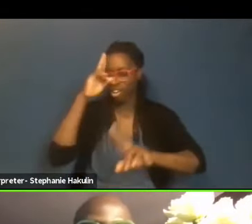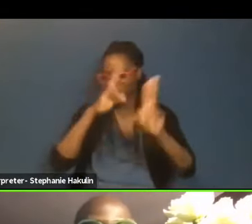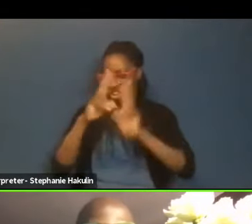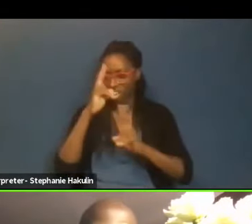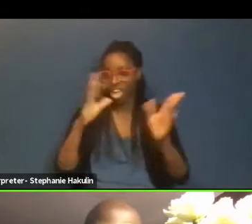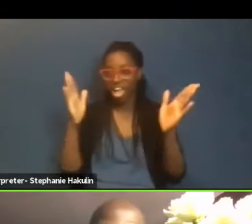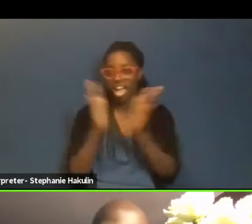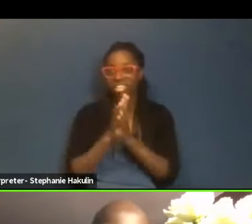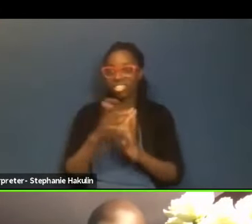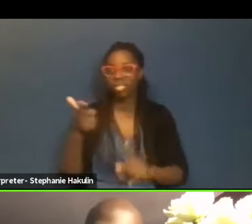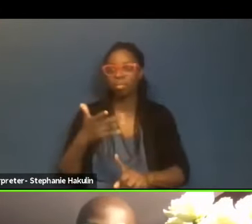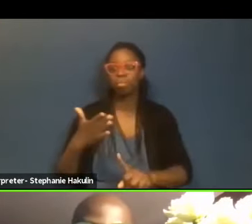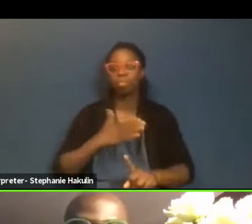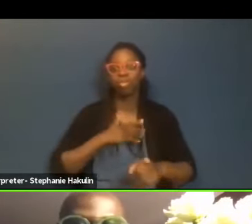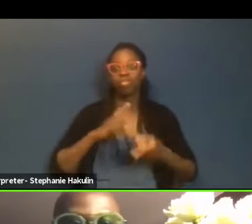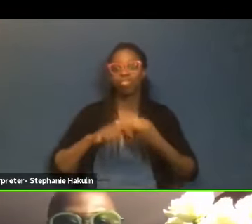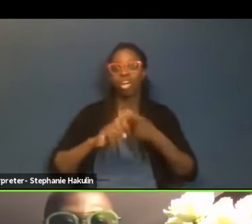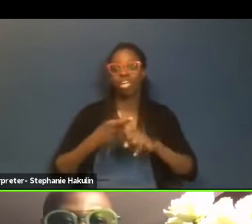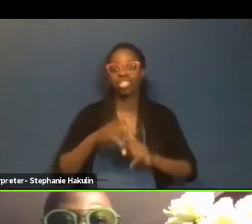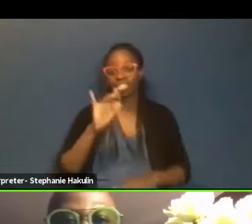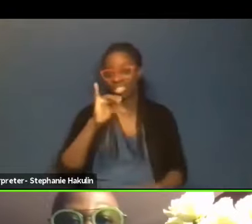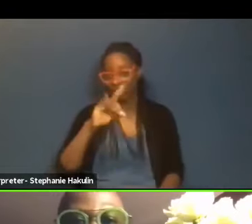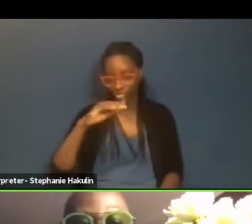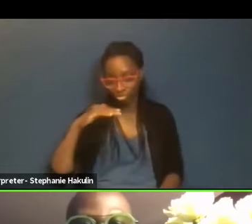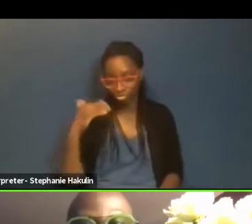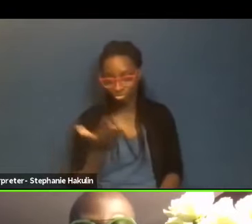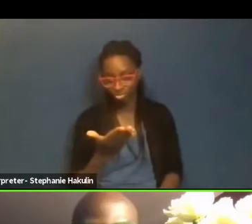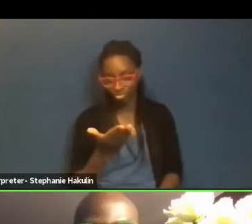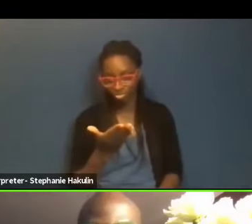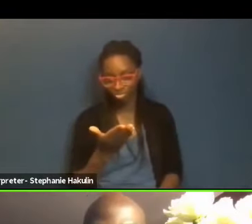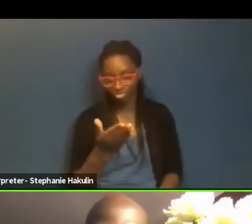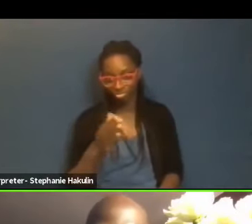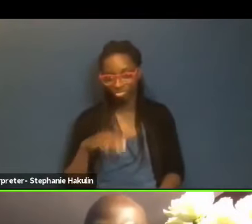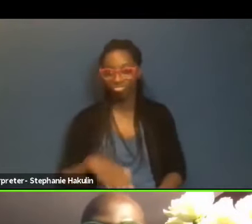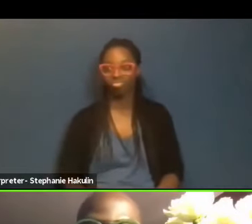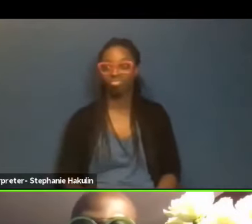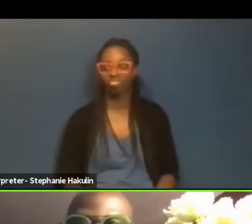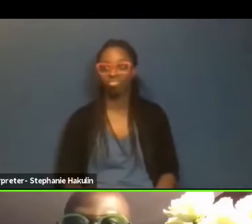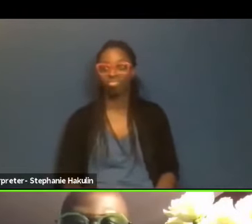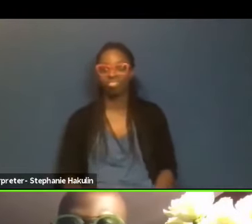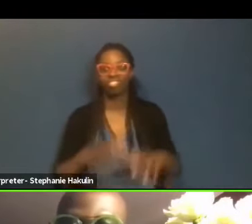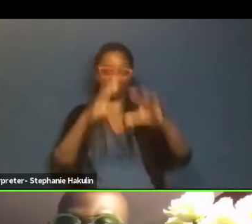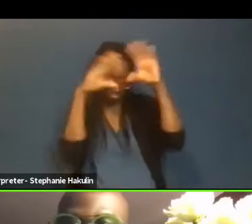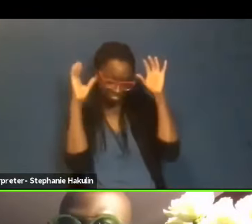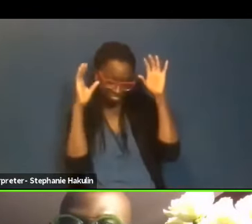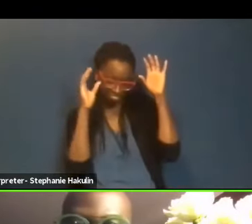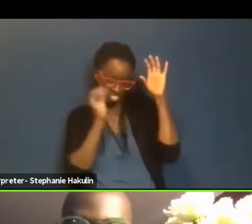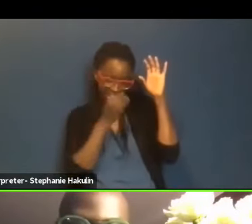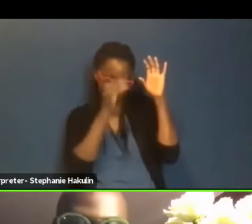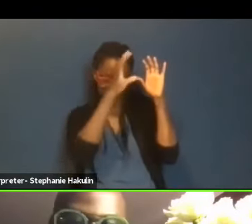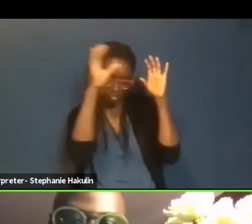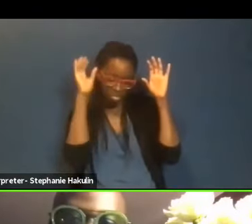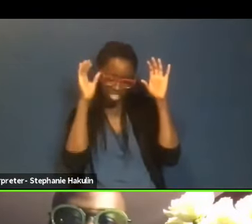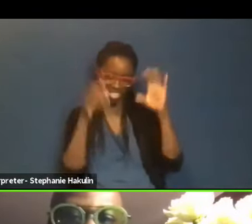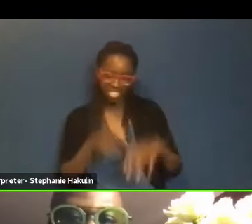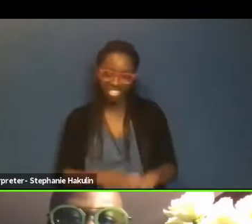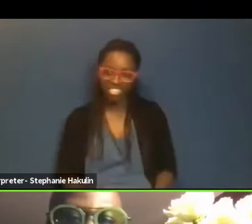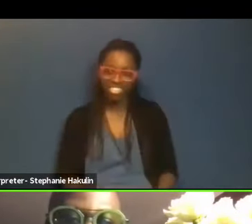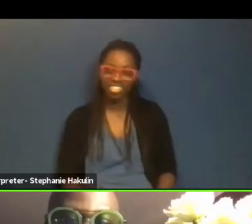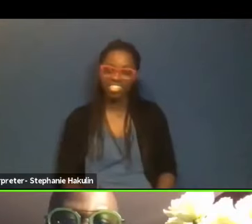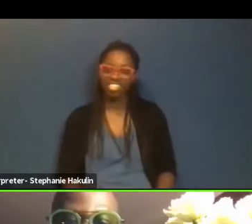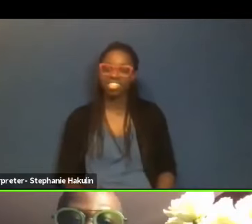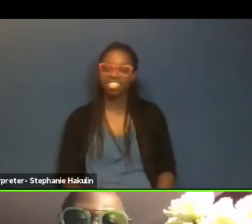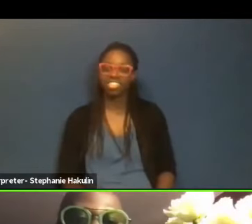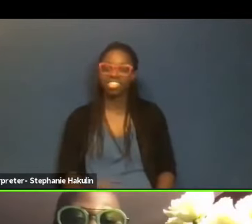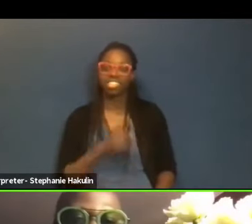you of the Floral Crown, if you wouldn't mind blessing us with a little piece as the evening slides